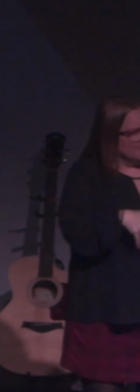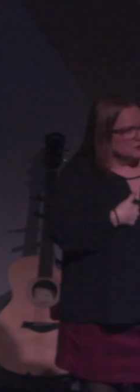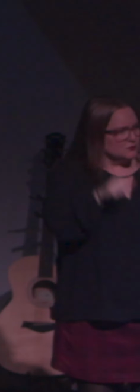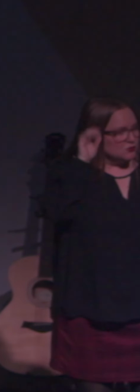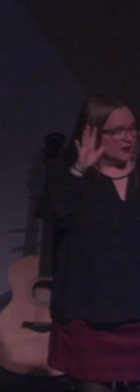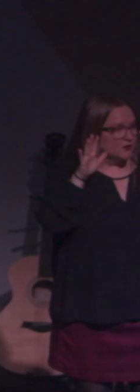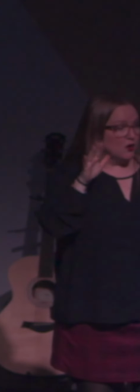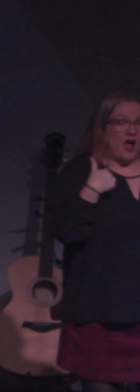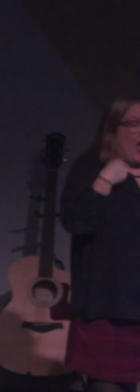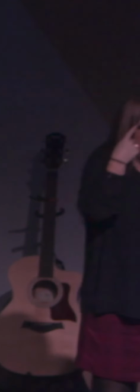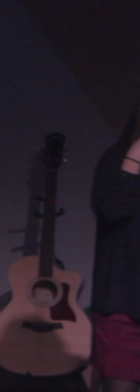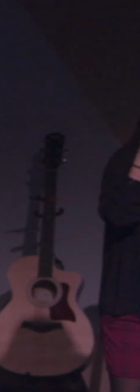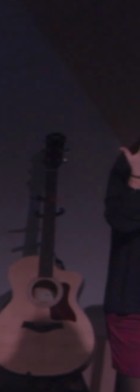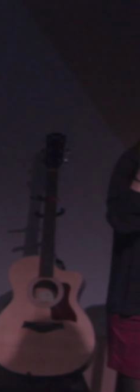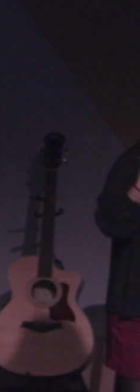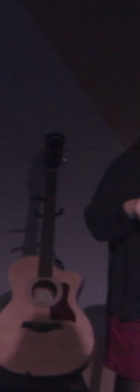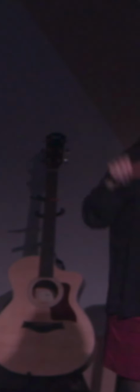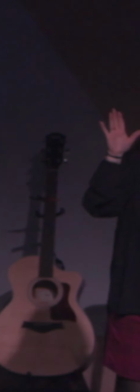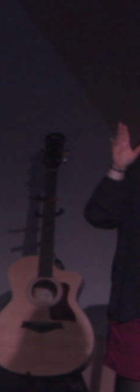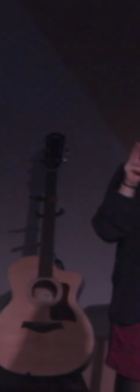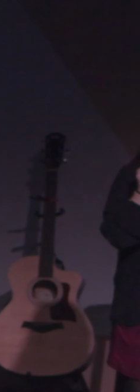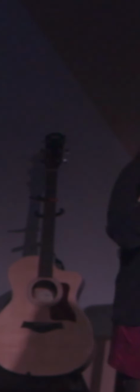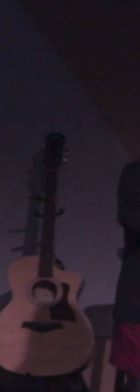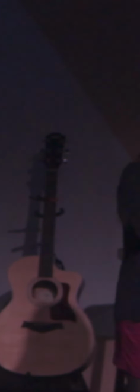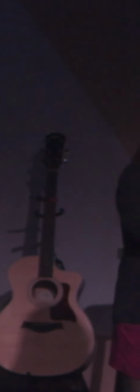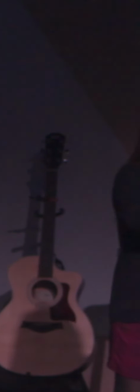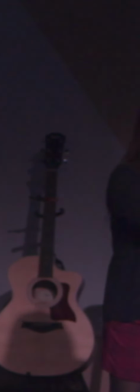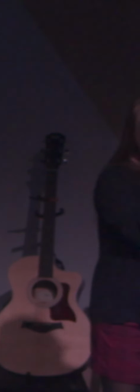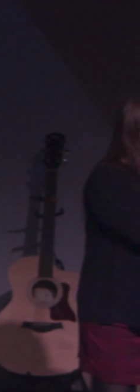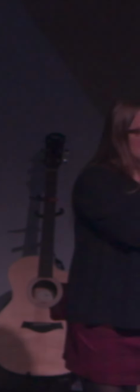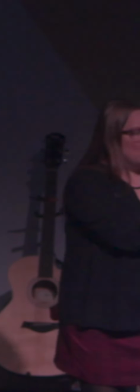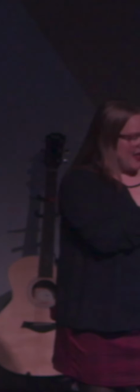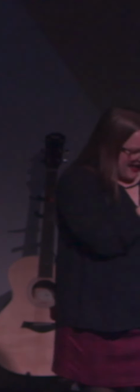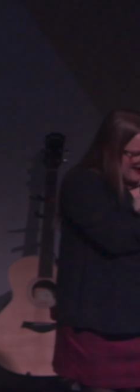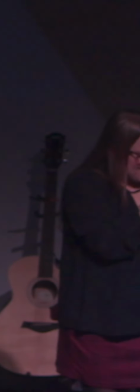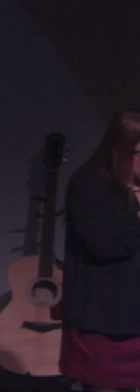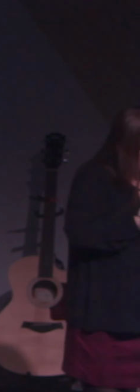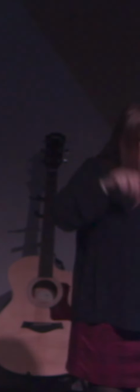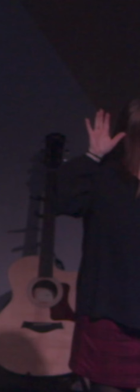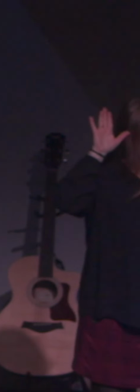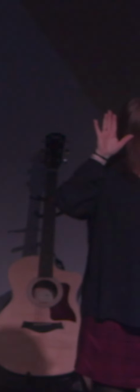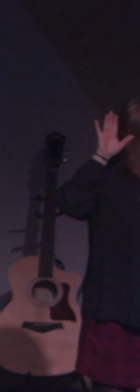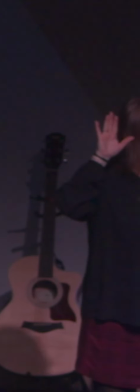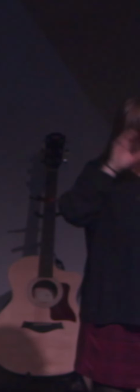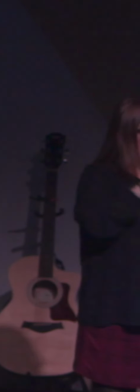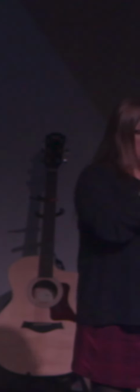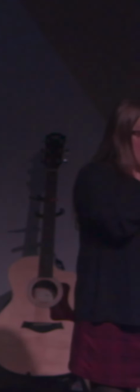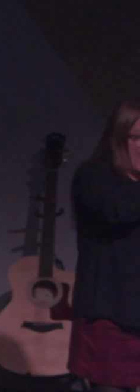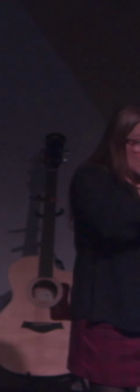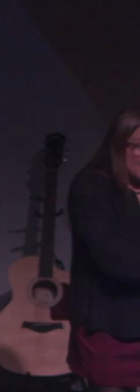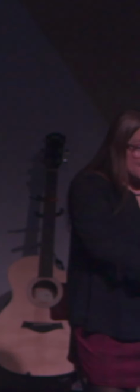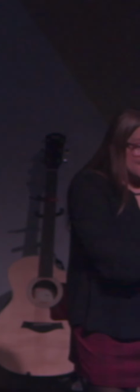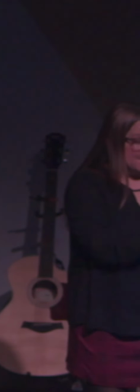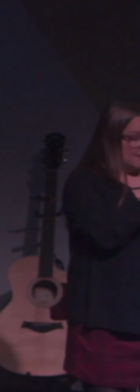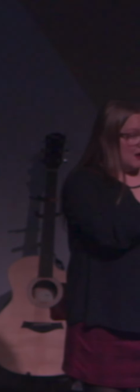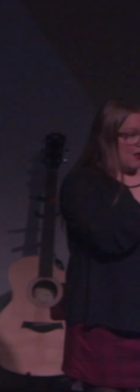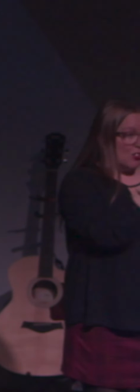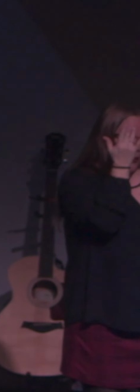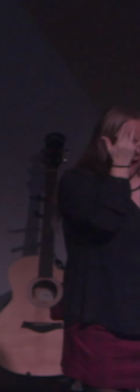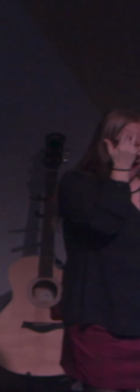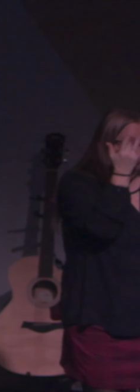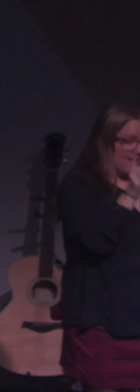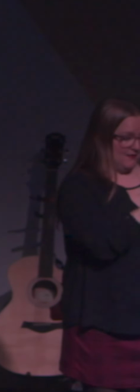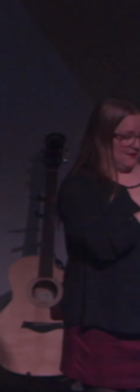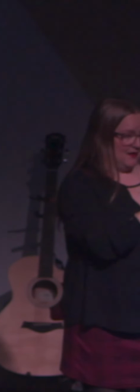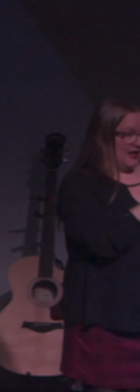surrender. I thought I had surrendered in my life. No, God was like, you have to give it all up. You have to give me the outcome. You have to give me the why.